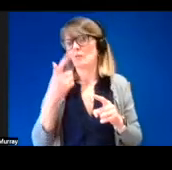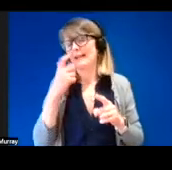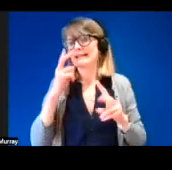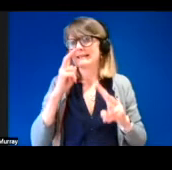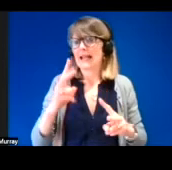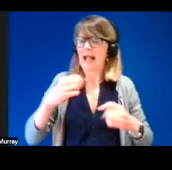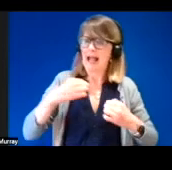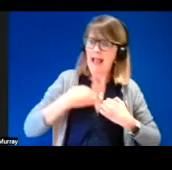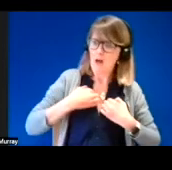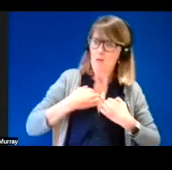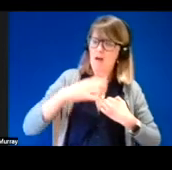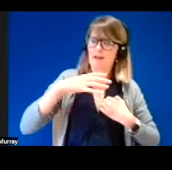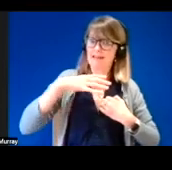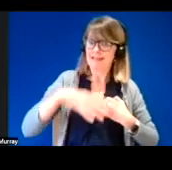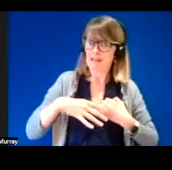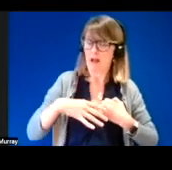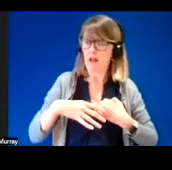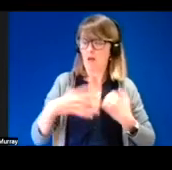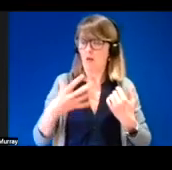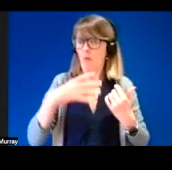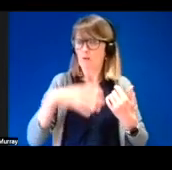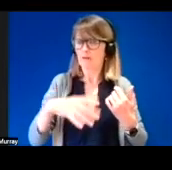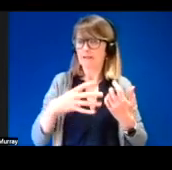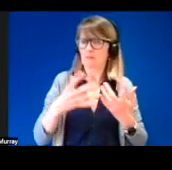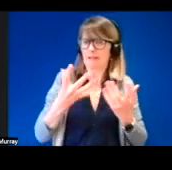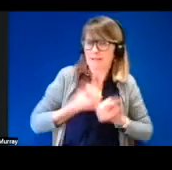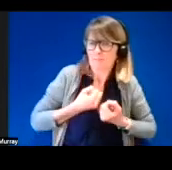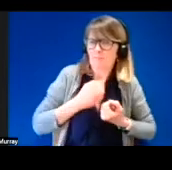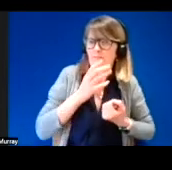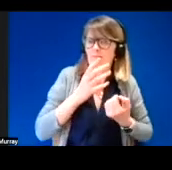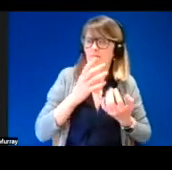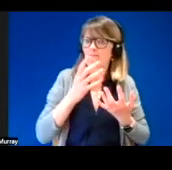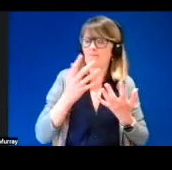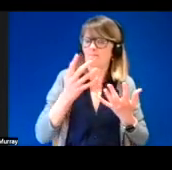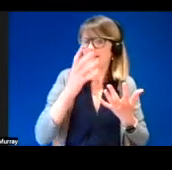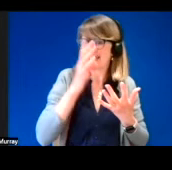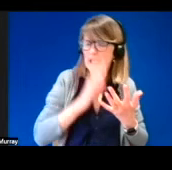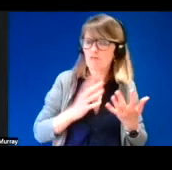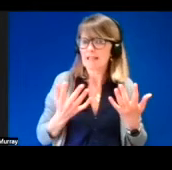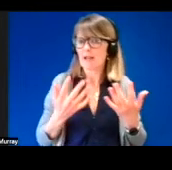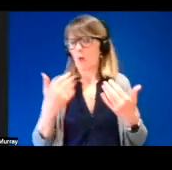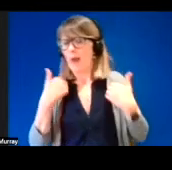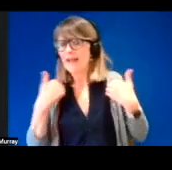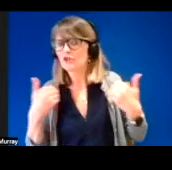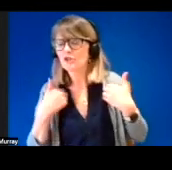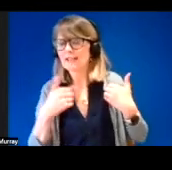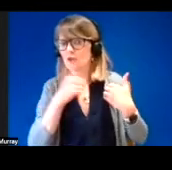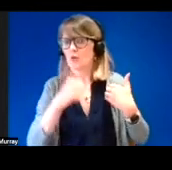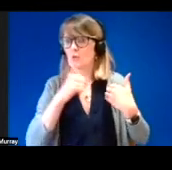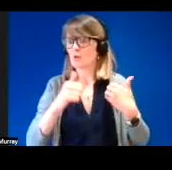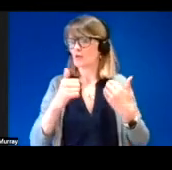taken seriously, or to give energy to something, or to make a difference by using our